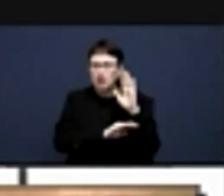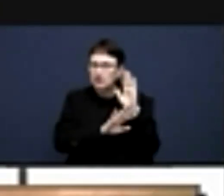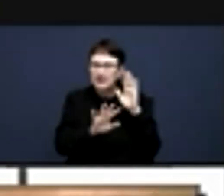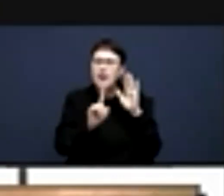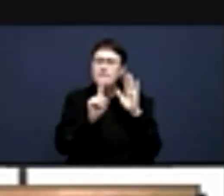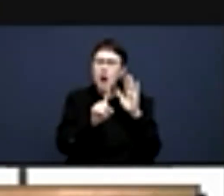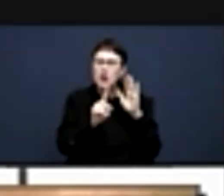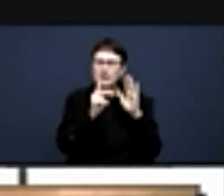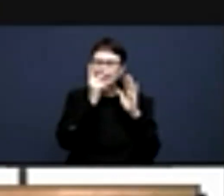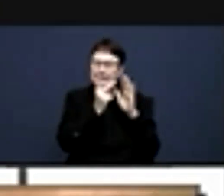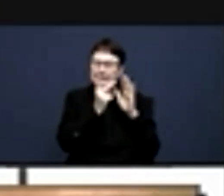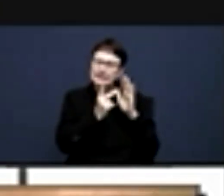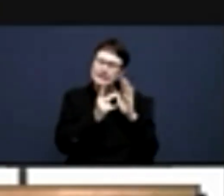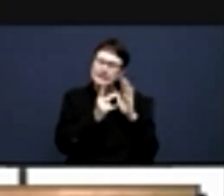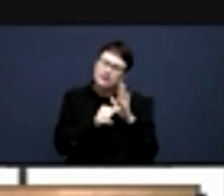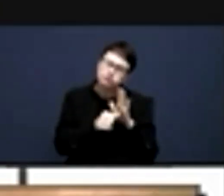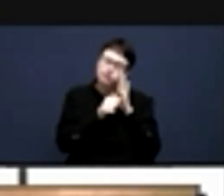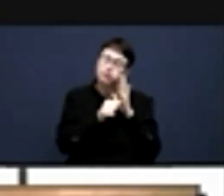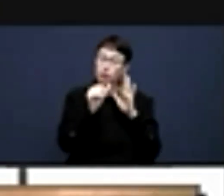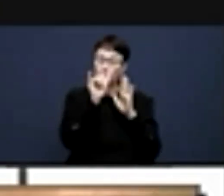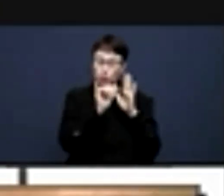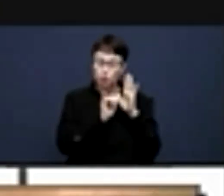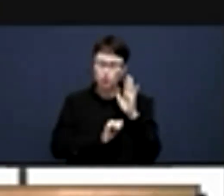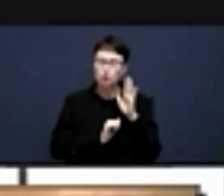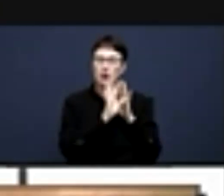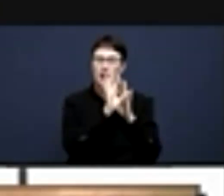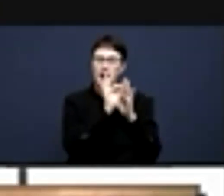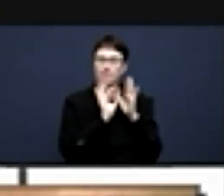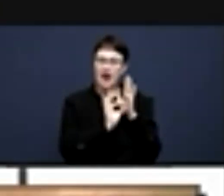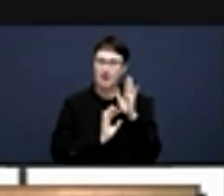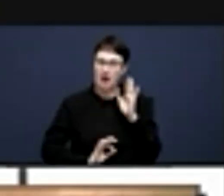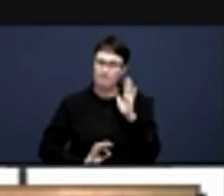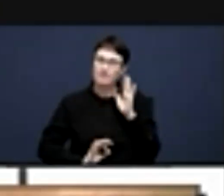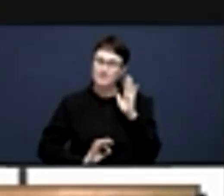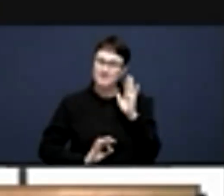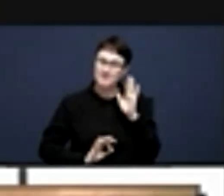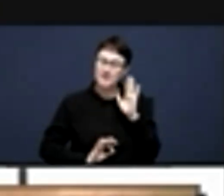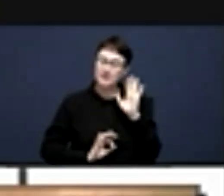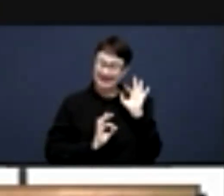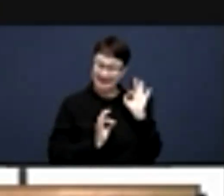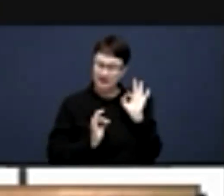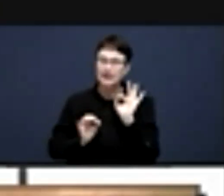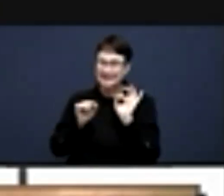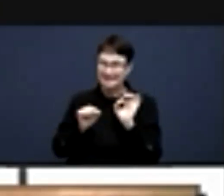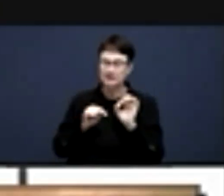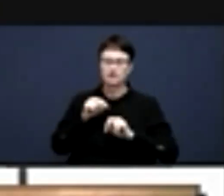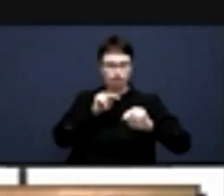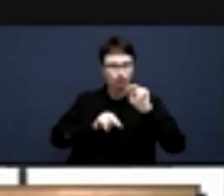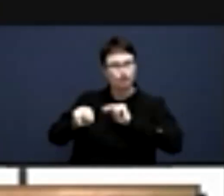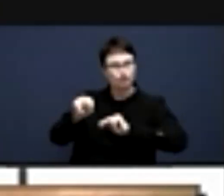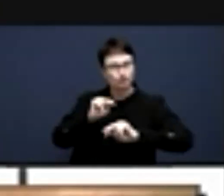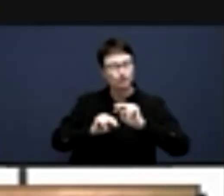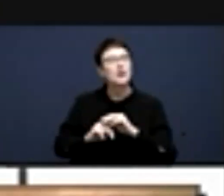The result is visible. I'm not going to say it's perfect. It's very far from perfect, if